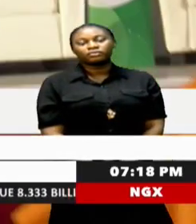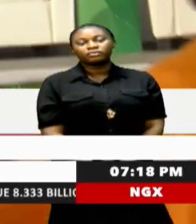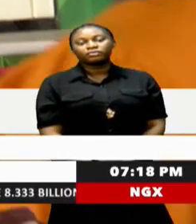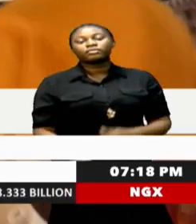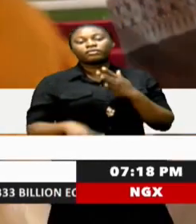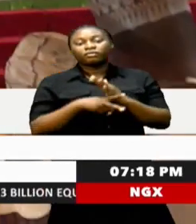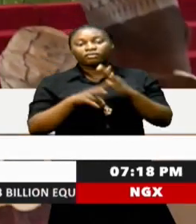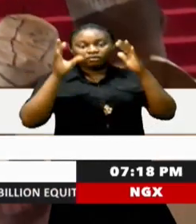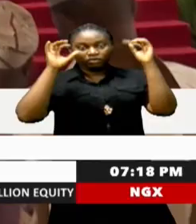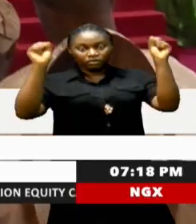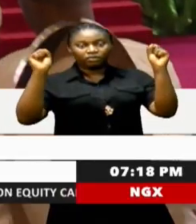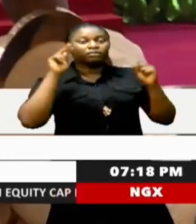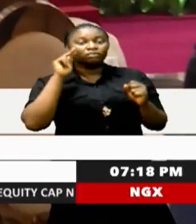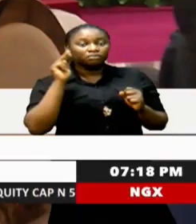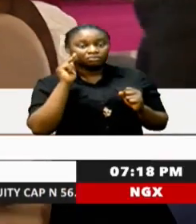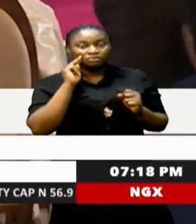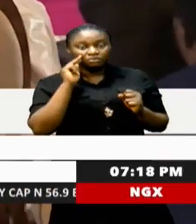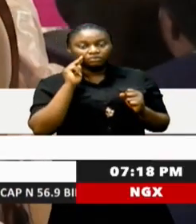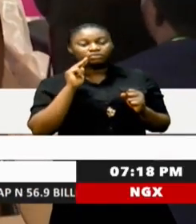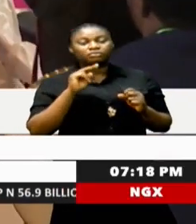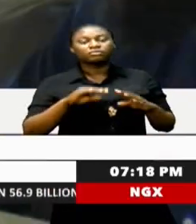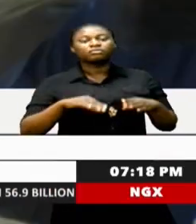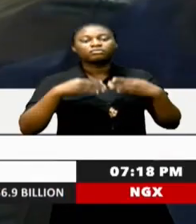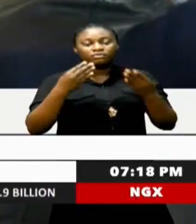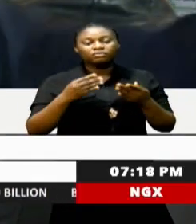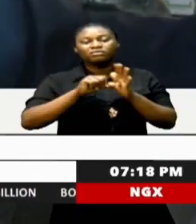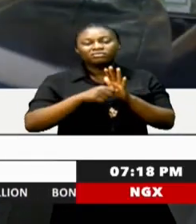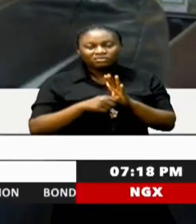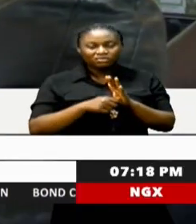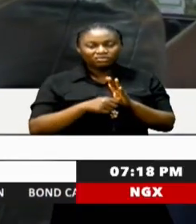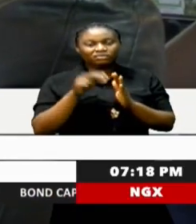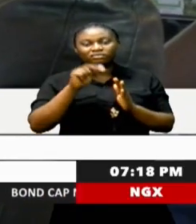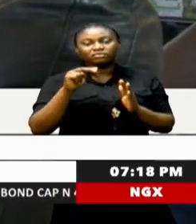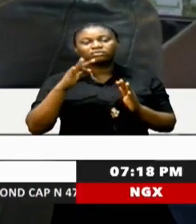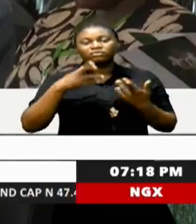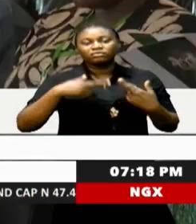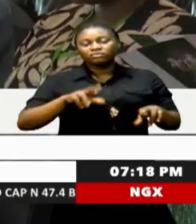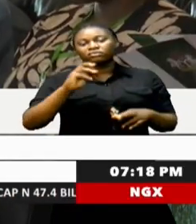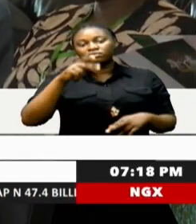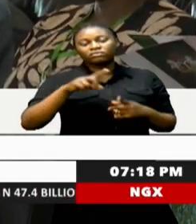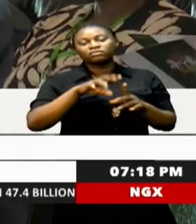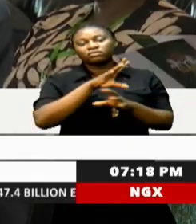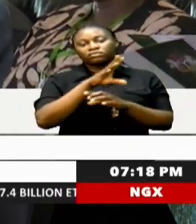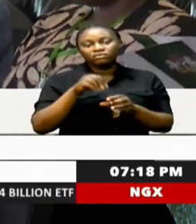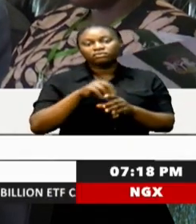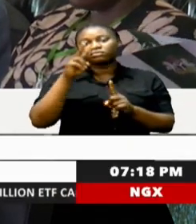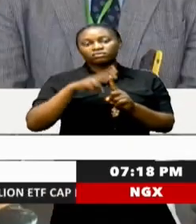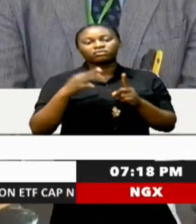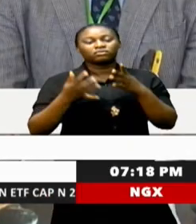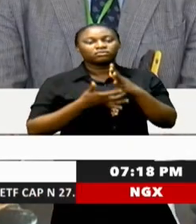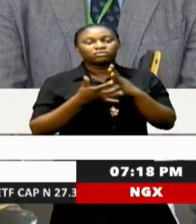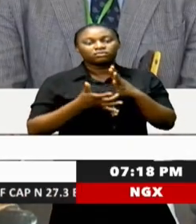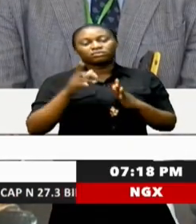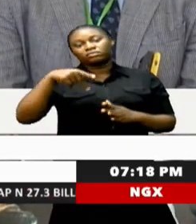Vice President Kashim Shettima at the summit outlined key components of the roadmap to include implementation of digital trade